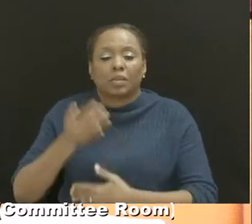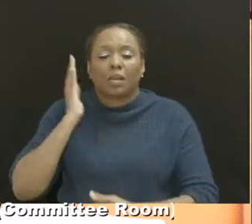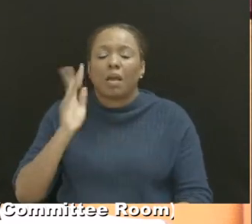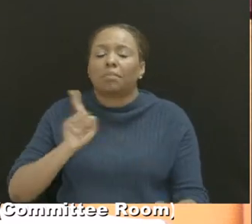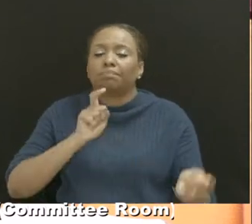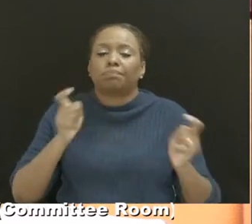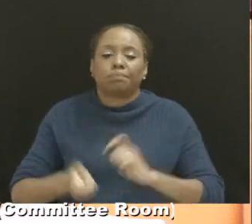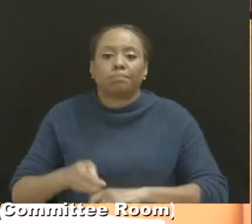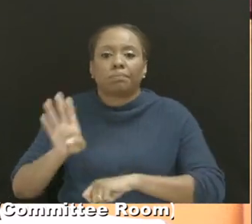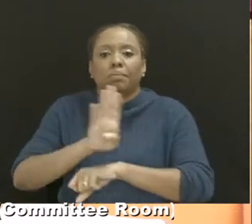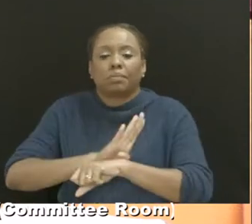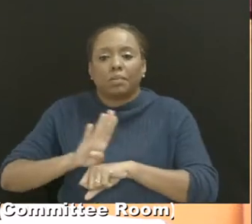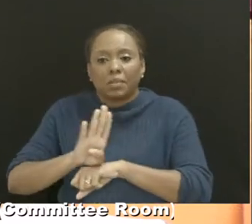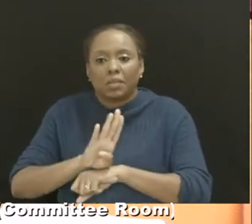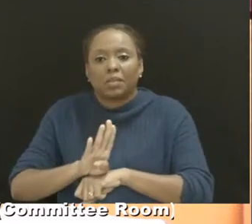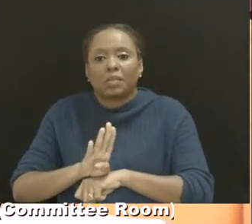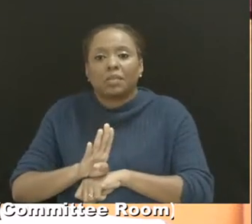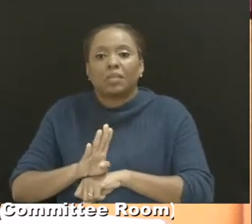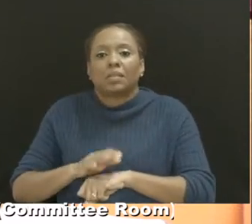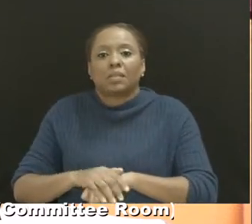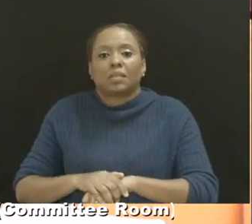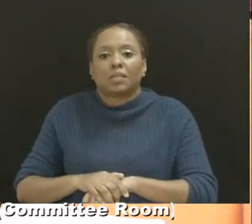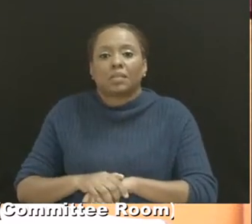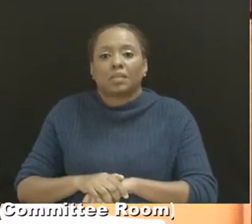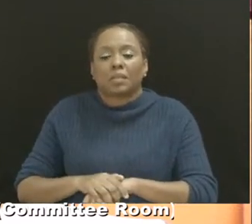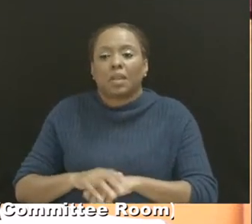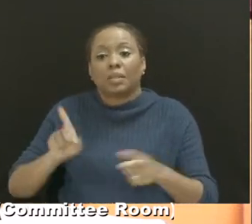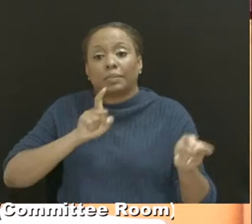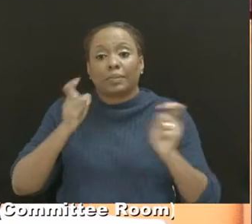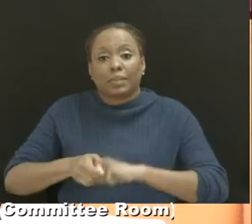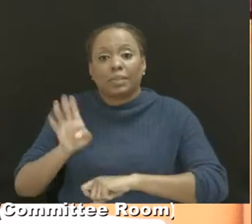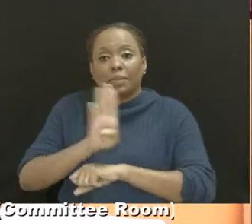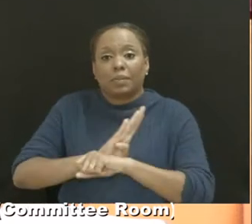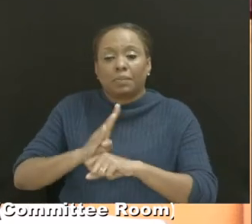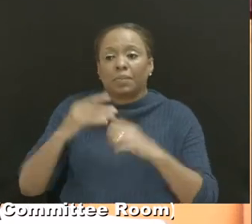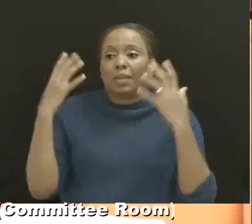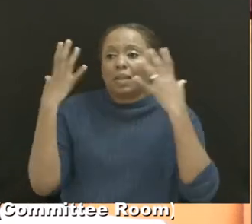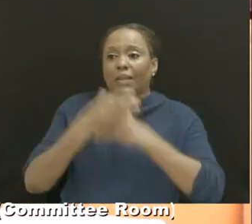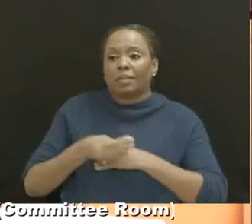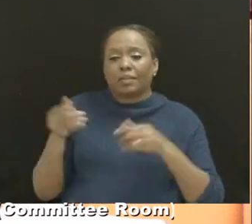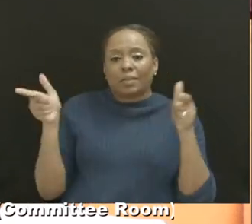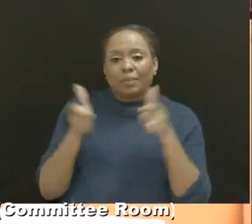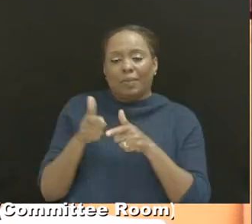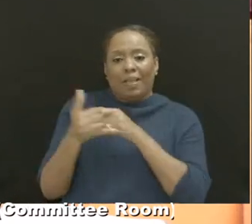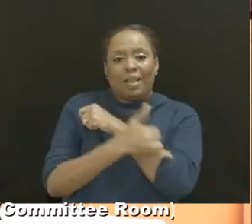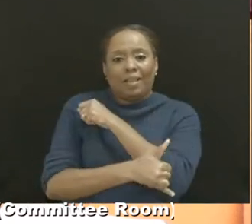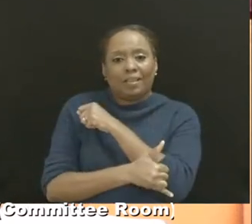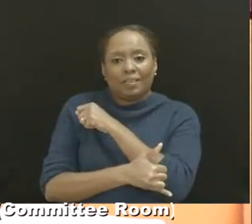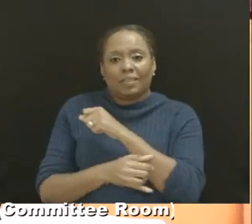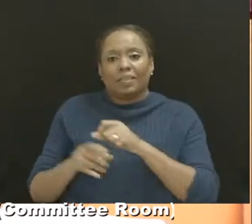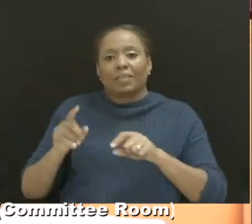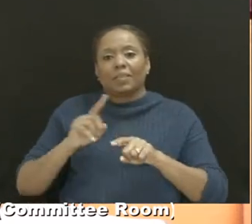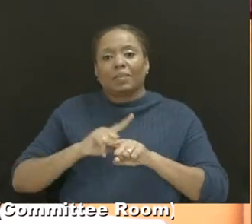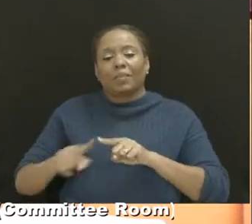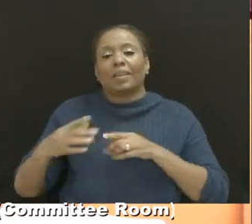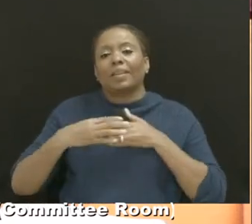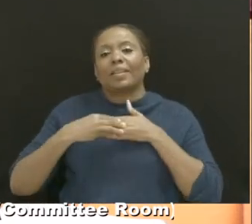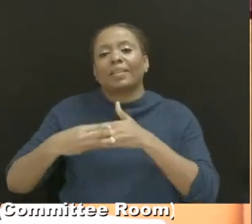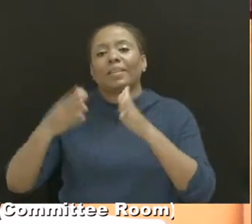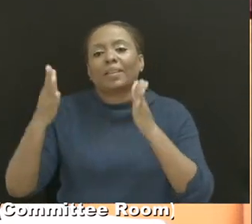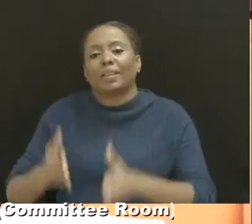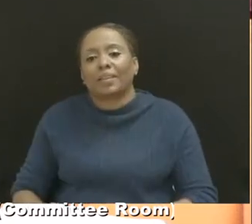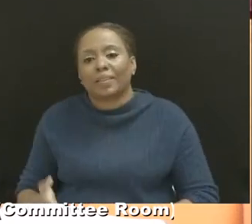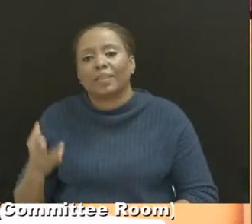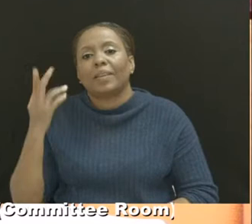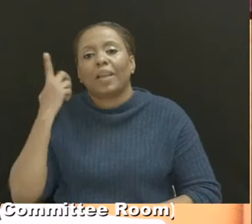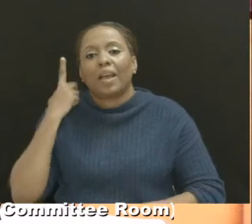the geographical space as we know it, Barbados, a little country, but the leader in terms of the small